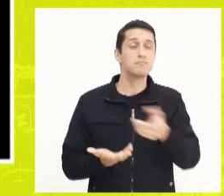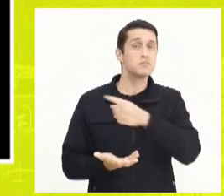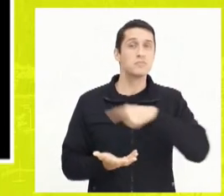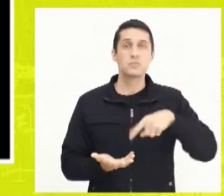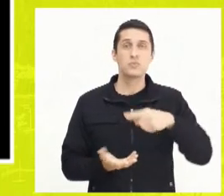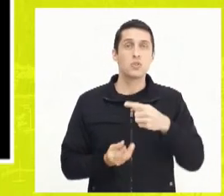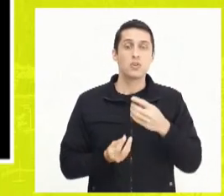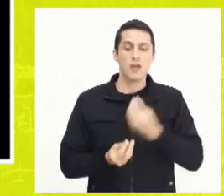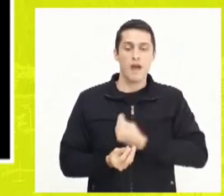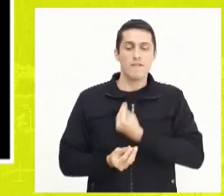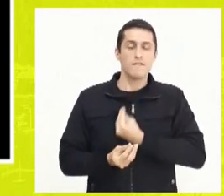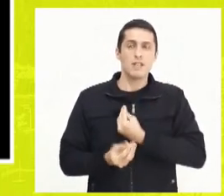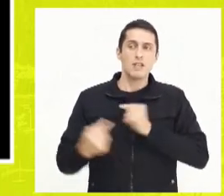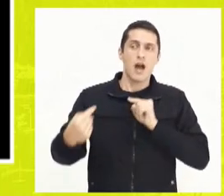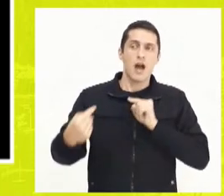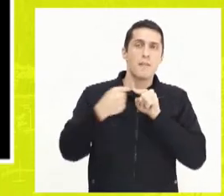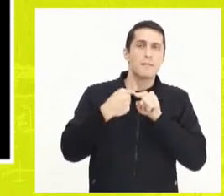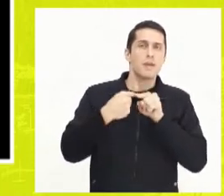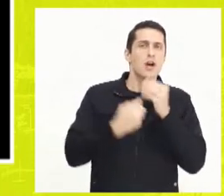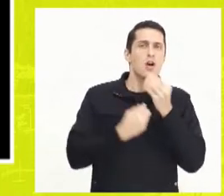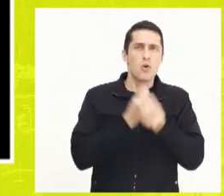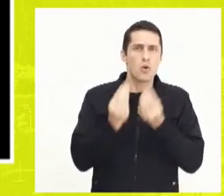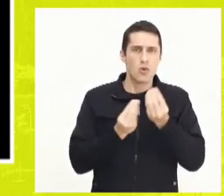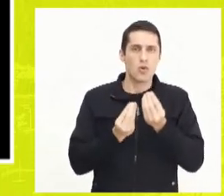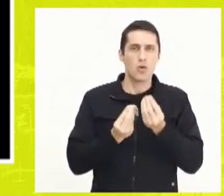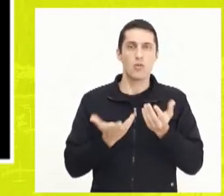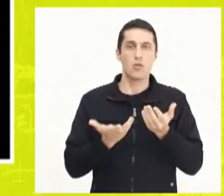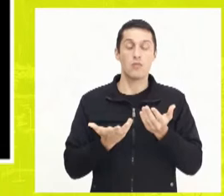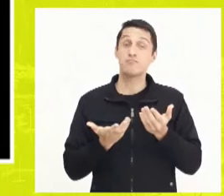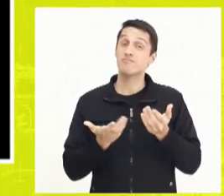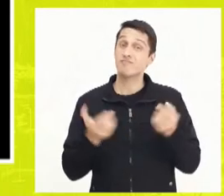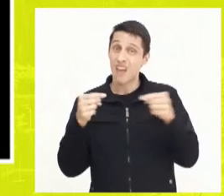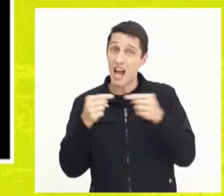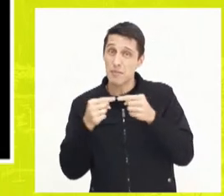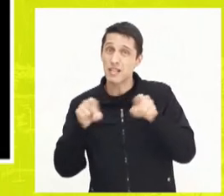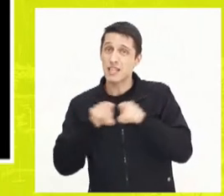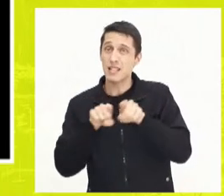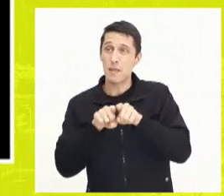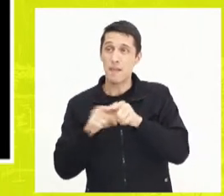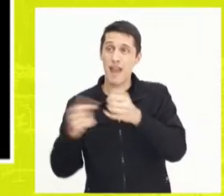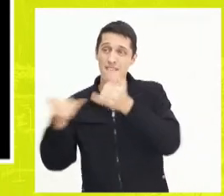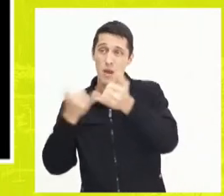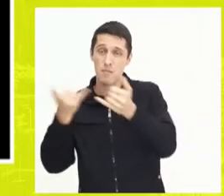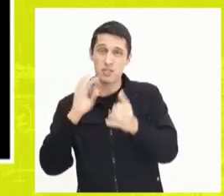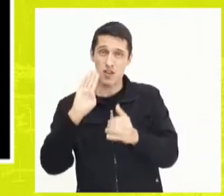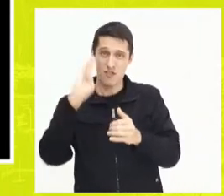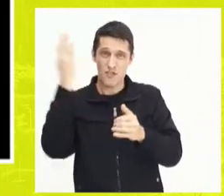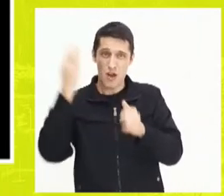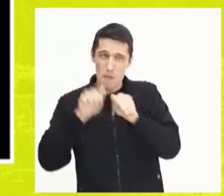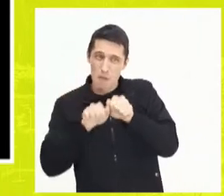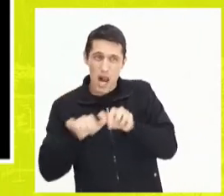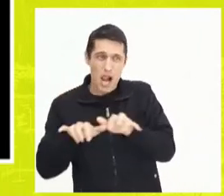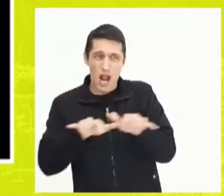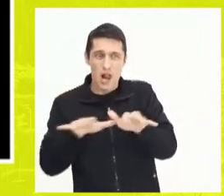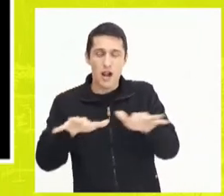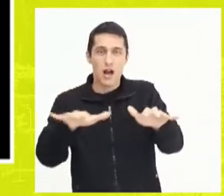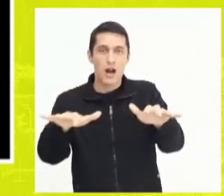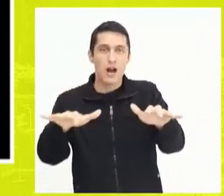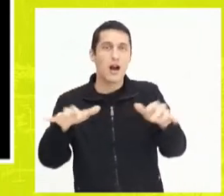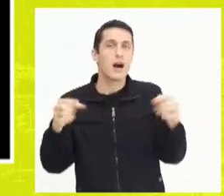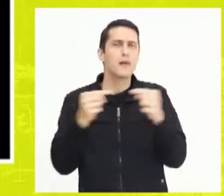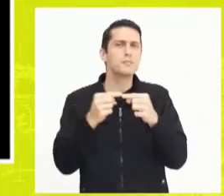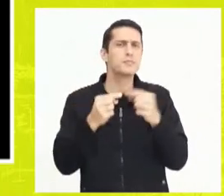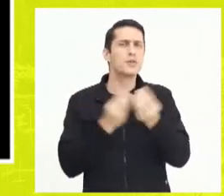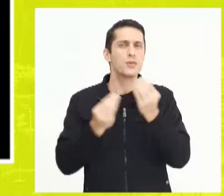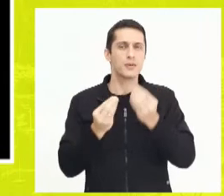24 7 and what are the implications that this has have in our days how we can and